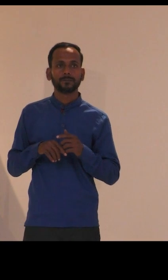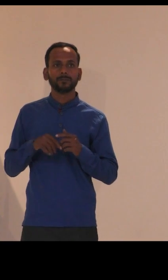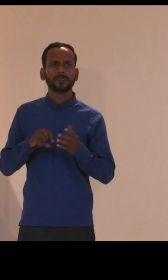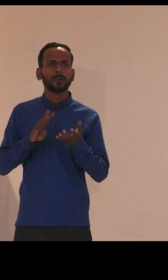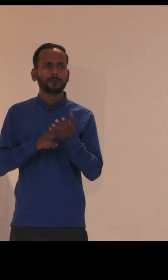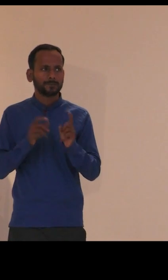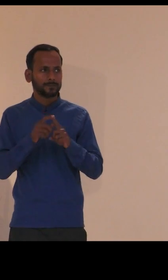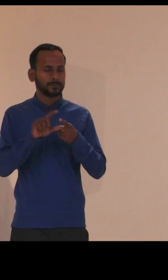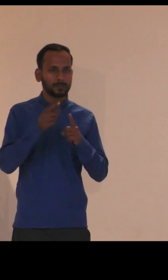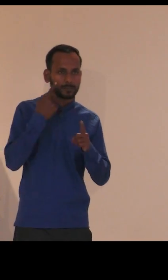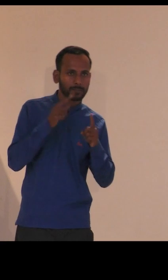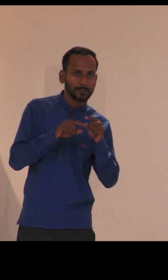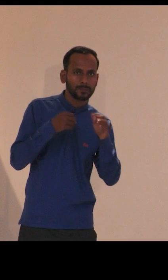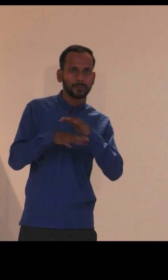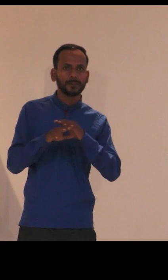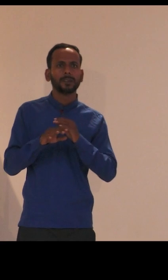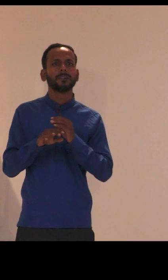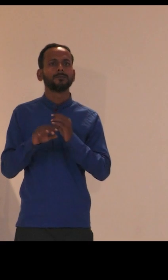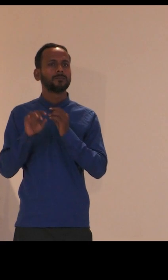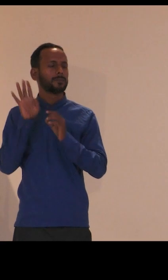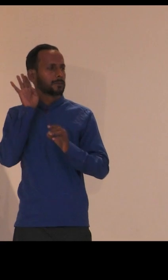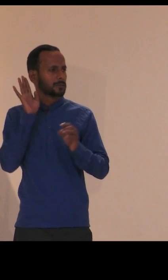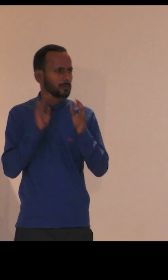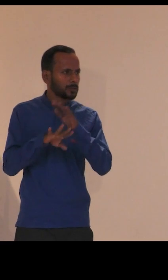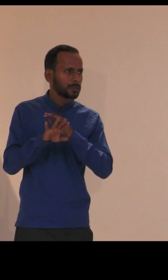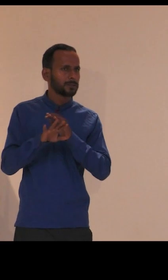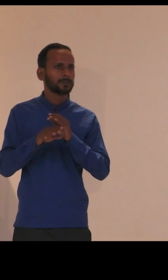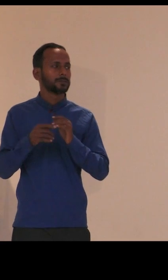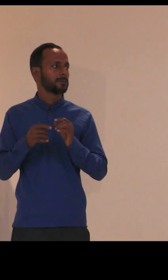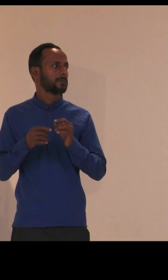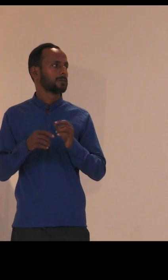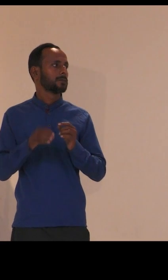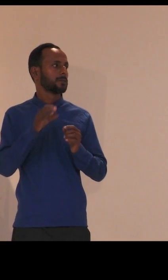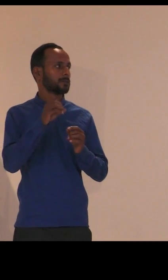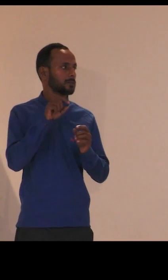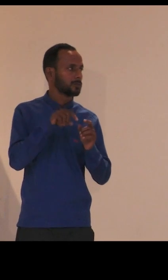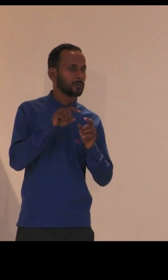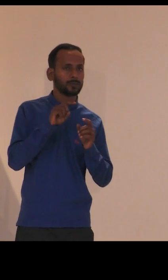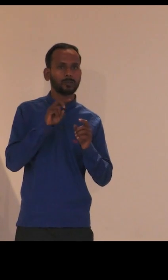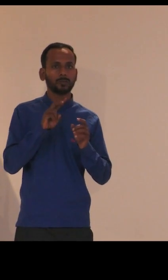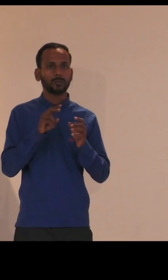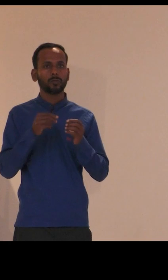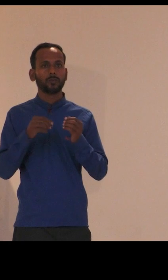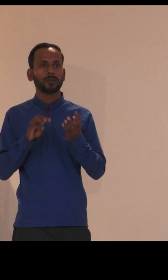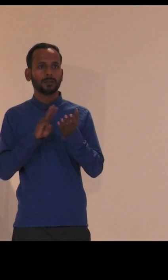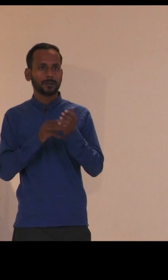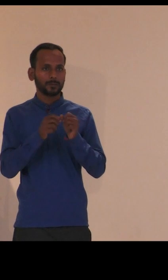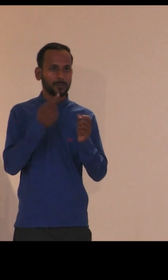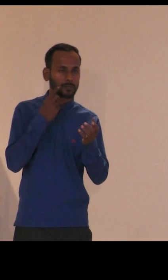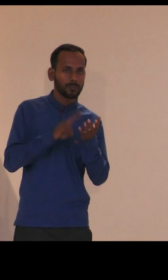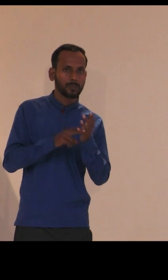media studies, only about 0.24% of mainstream